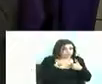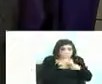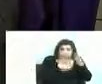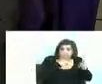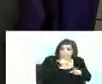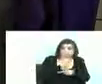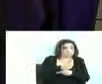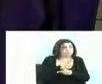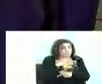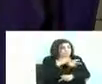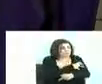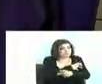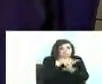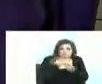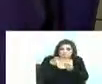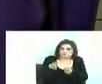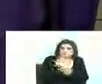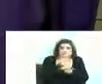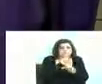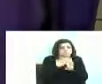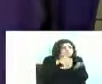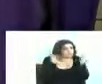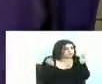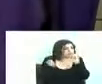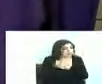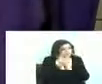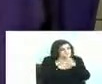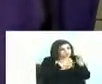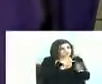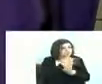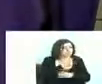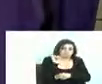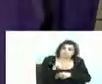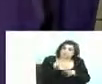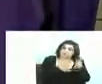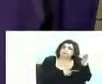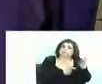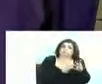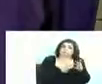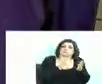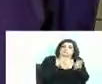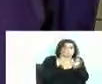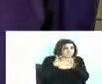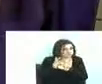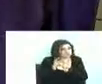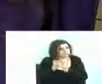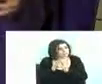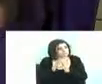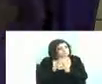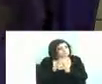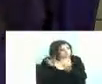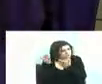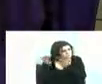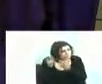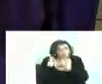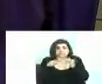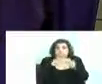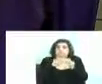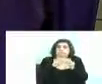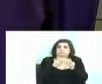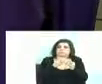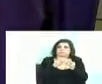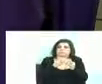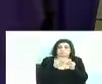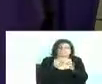feed and transform a world. I think that that's what Jesus' ministry was all about, why he used parables, why he tells these stories. I think that that's